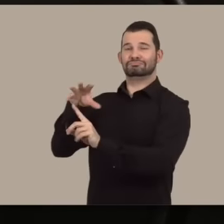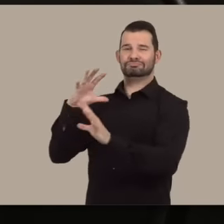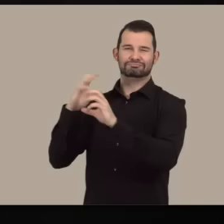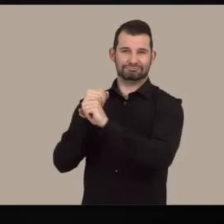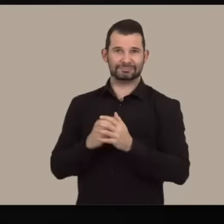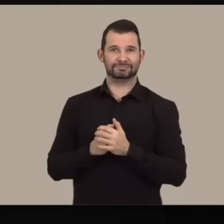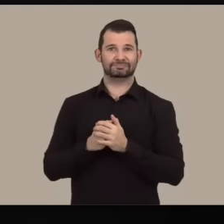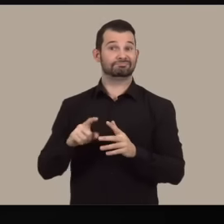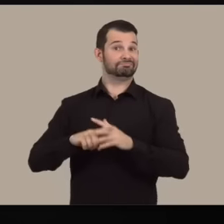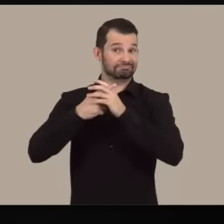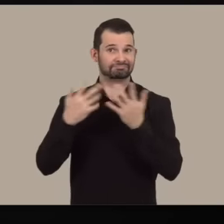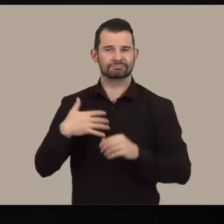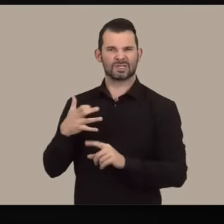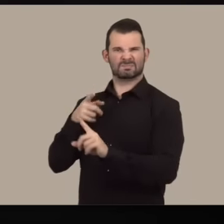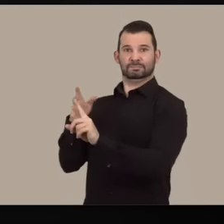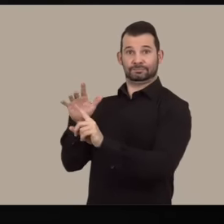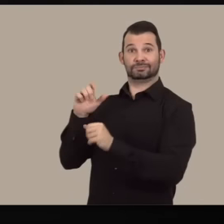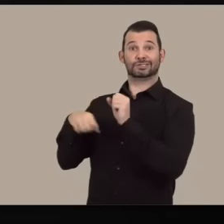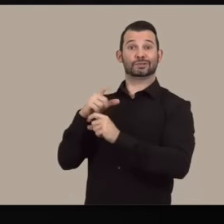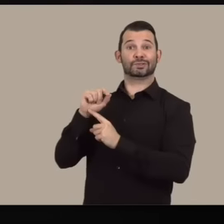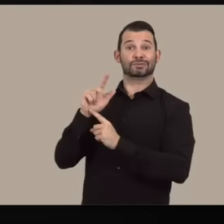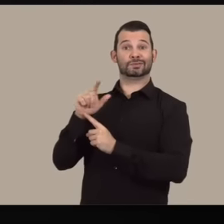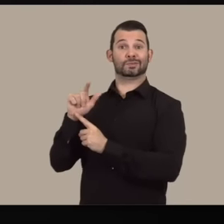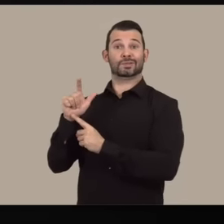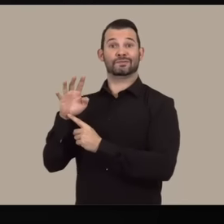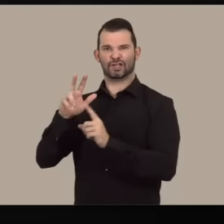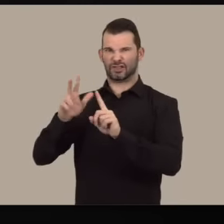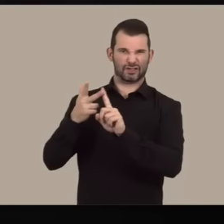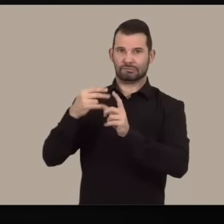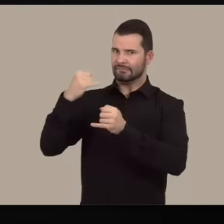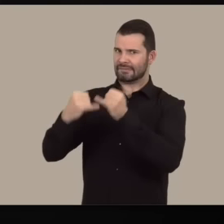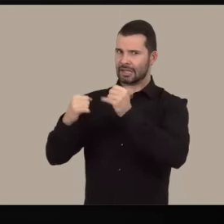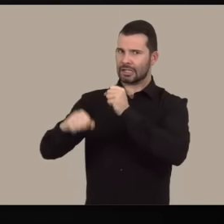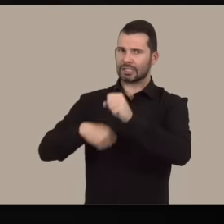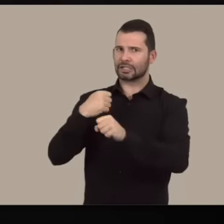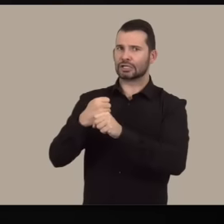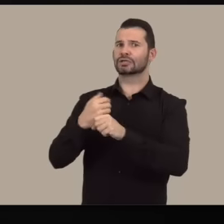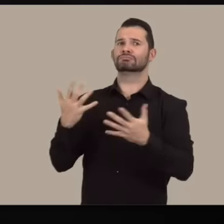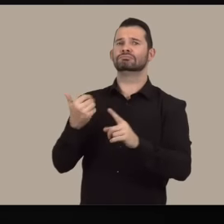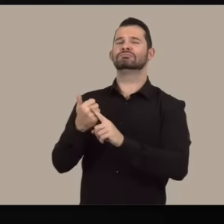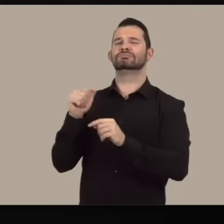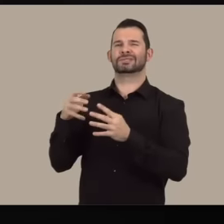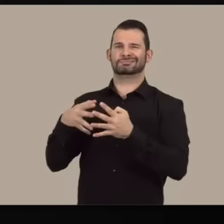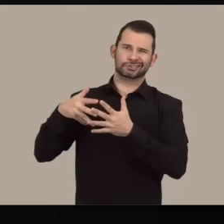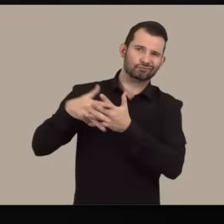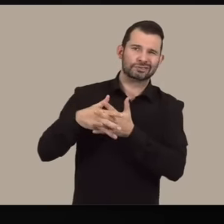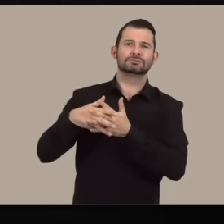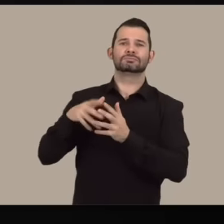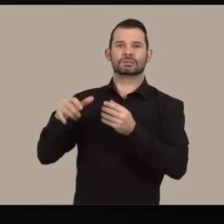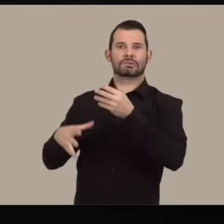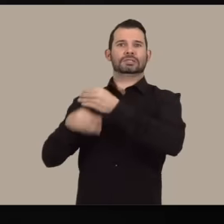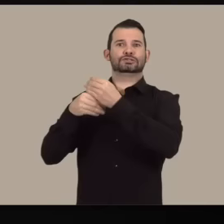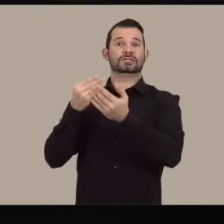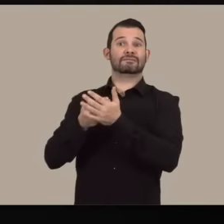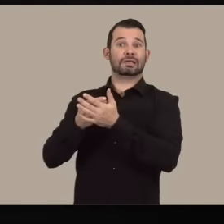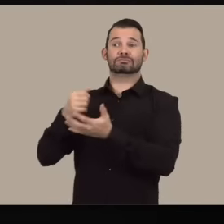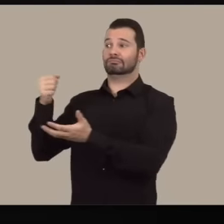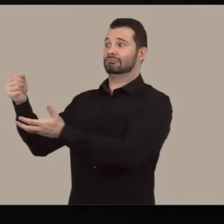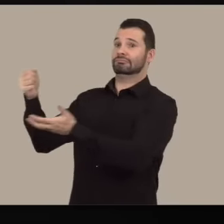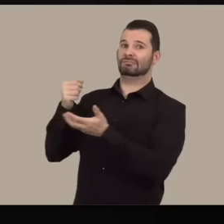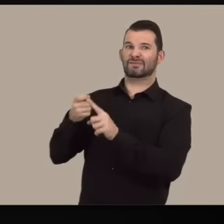year. To begin, I want to point out that the year 2023-24 was the third and final year